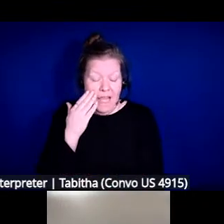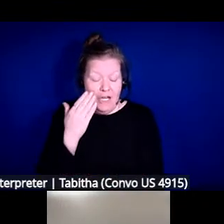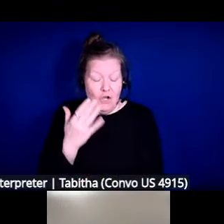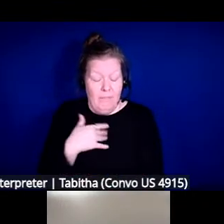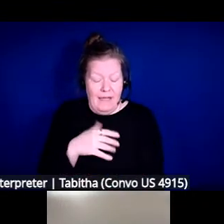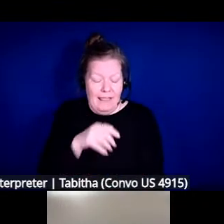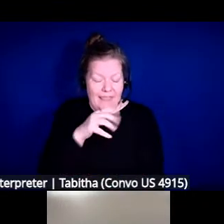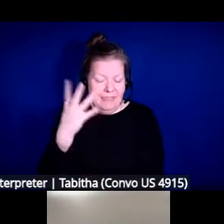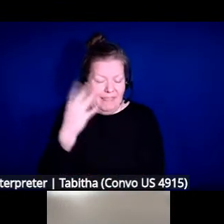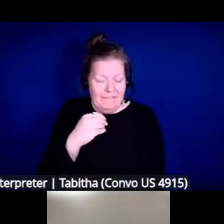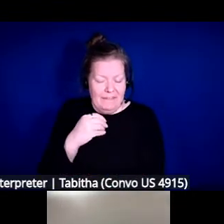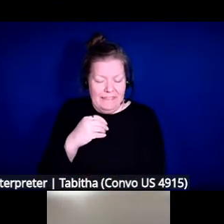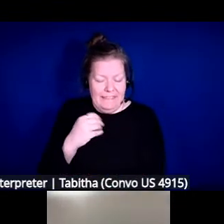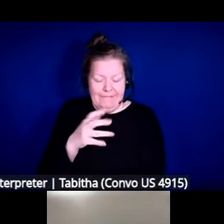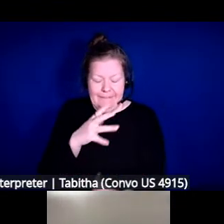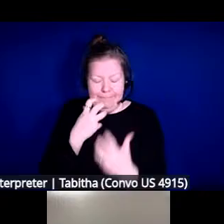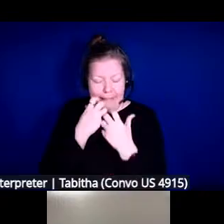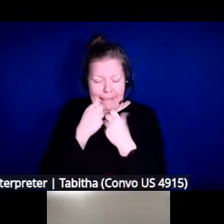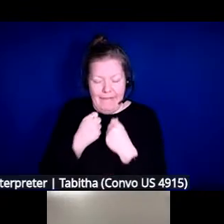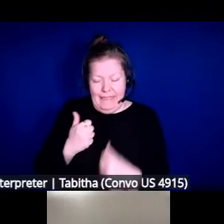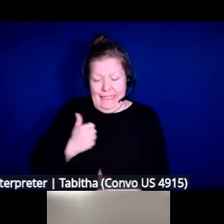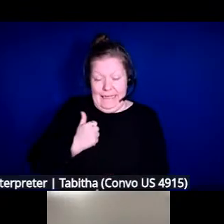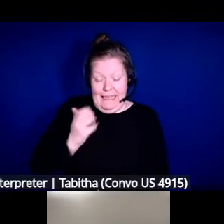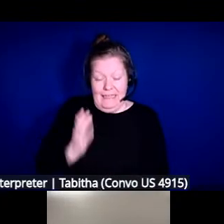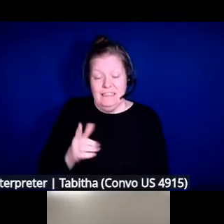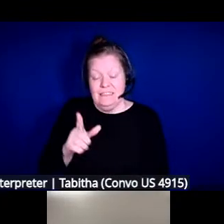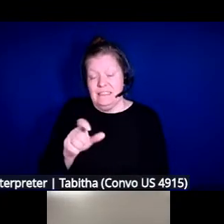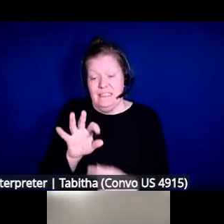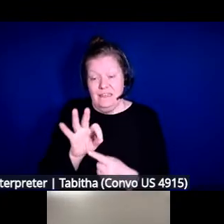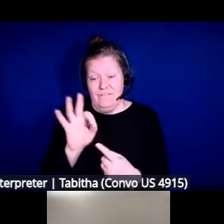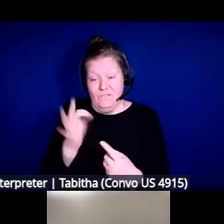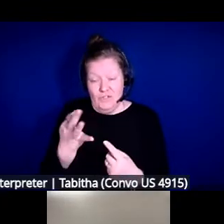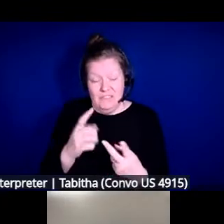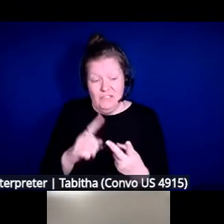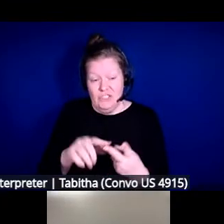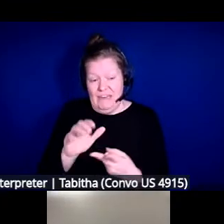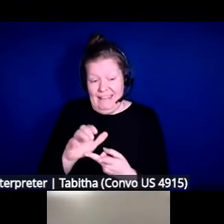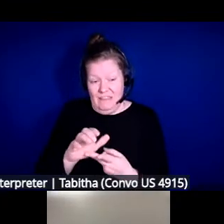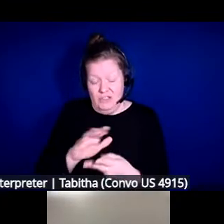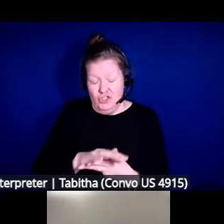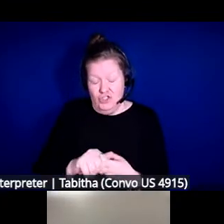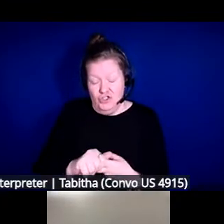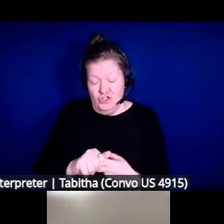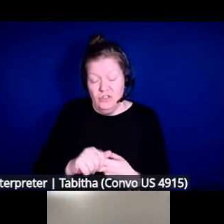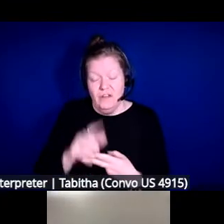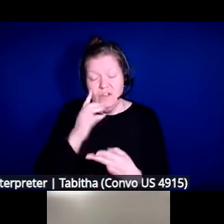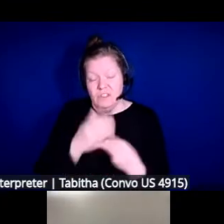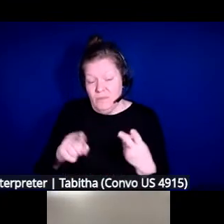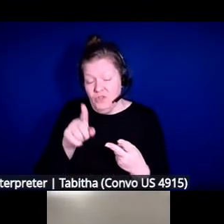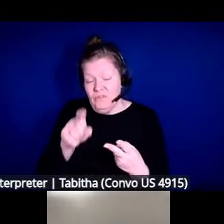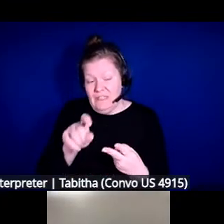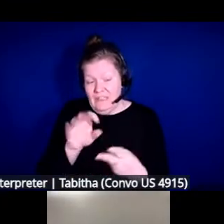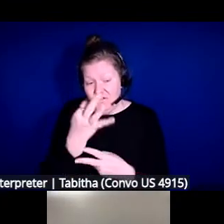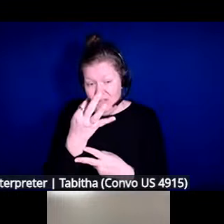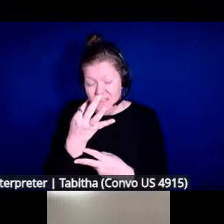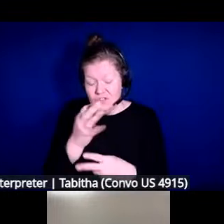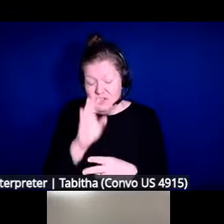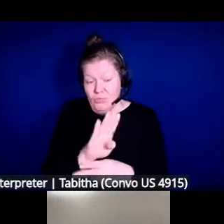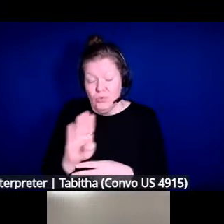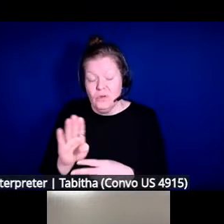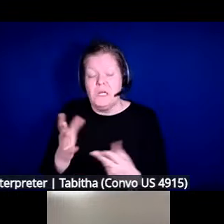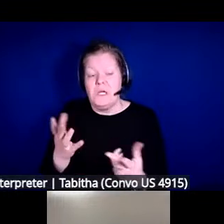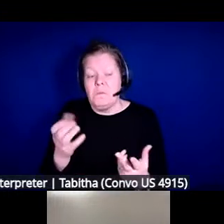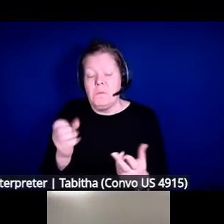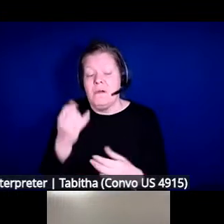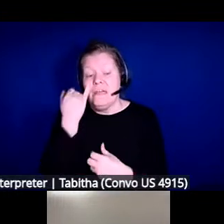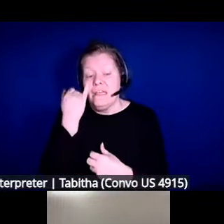Canadians need both French and English. For some of you guys need the French board. So